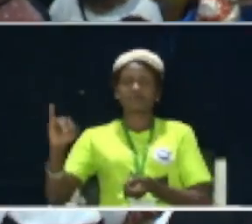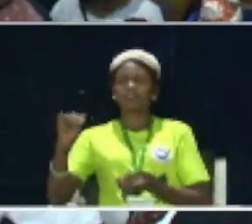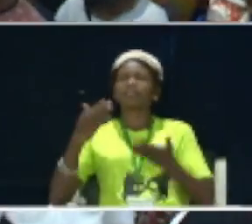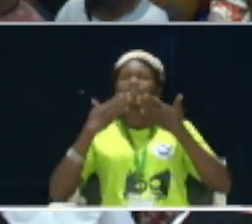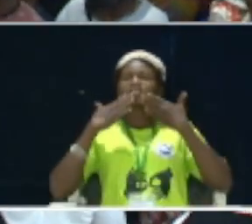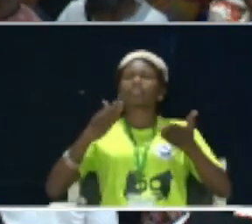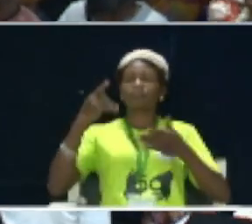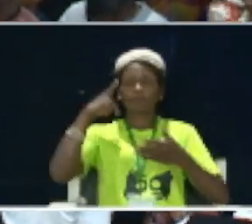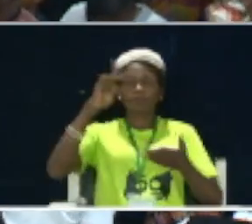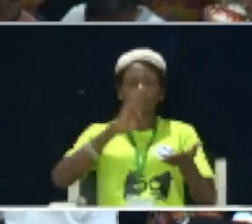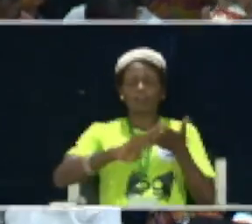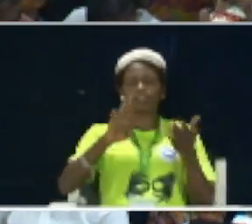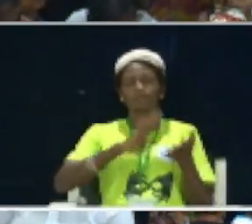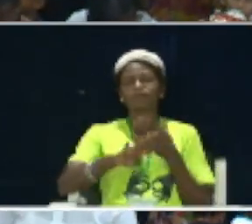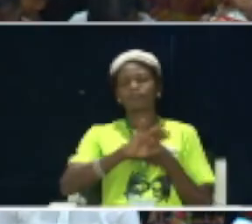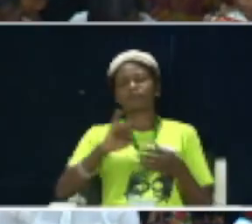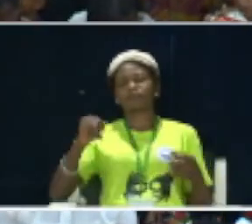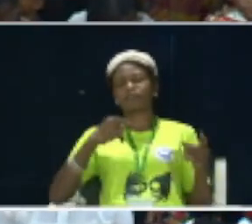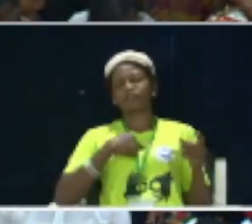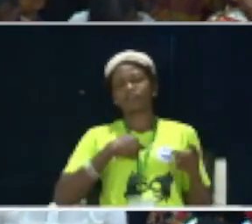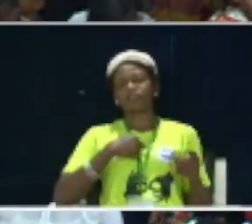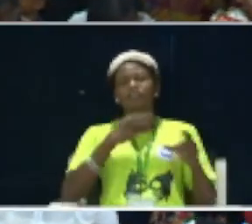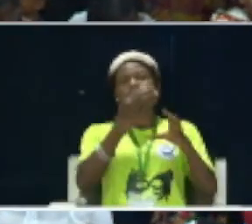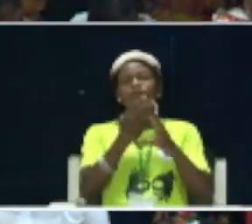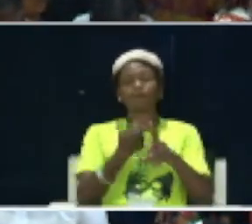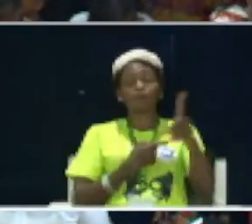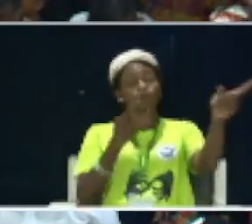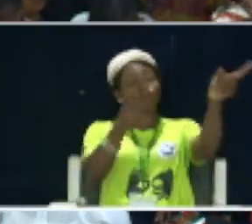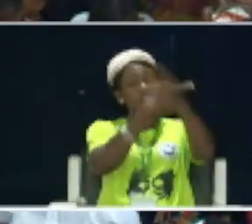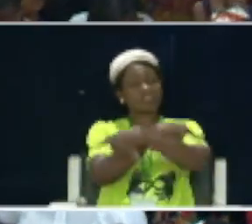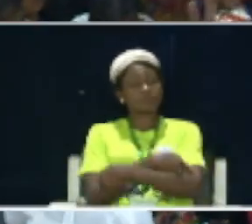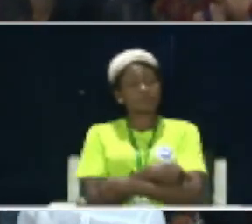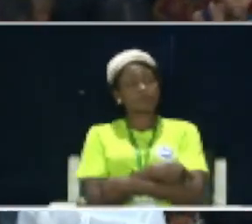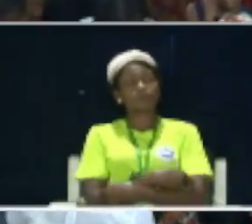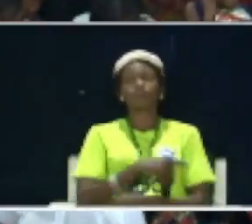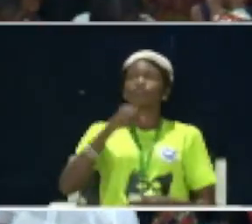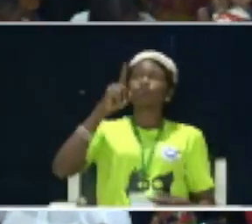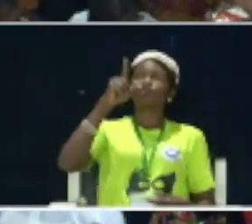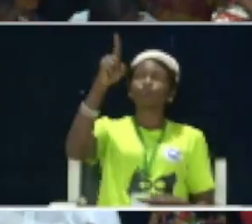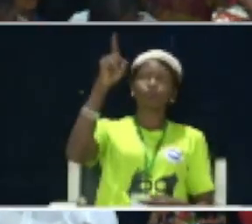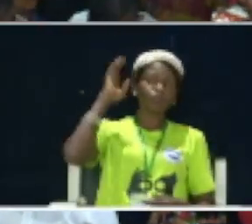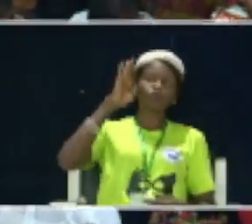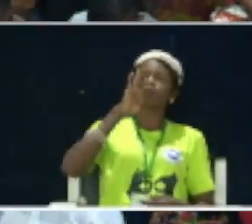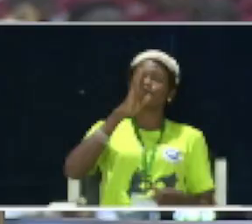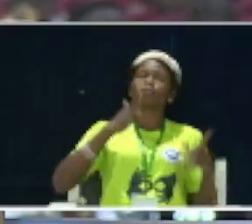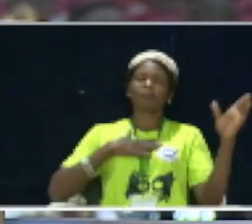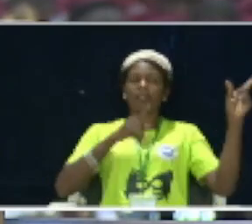you for forgiving me. From today, you will be my